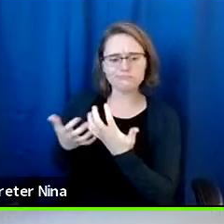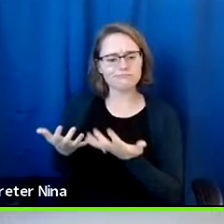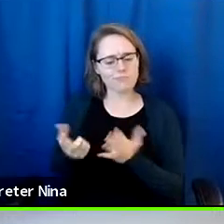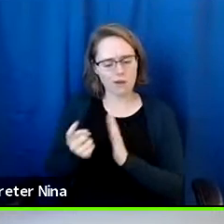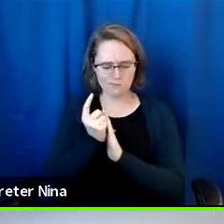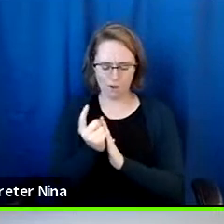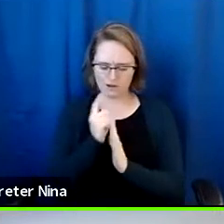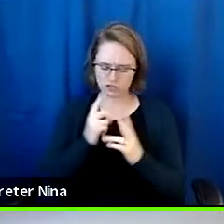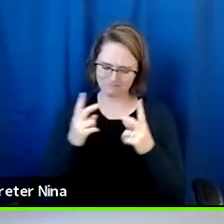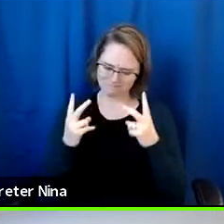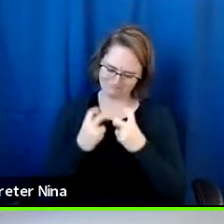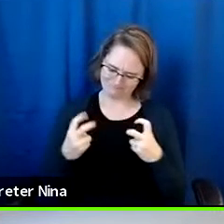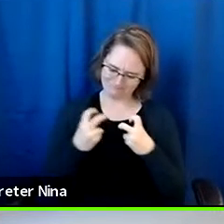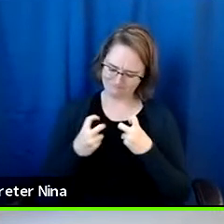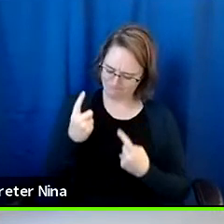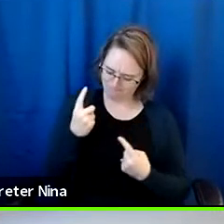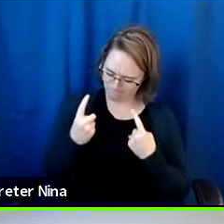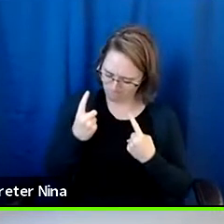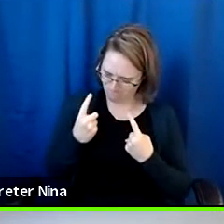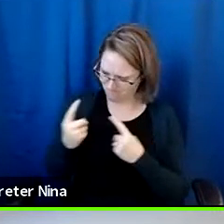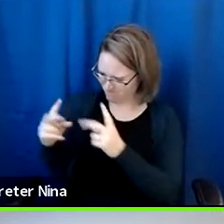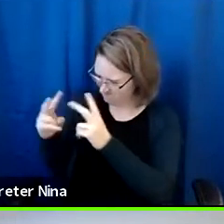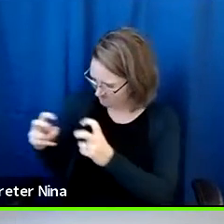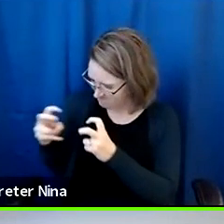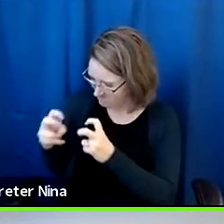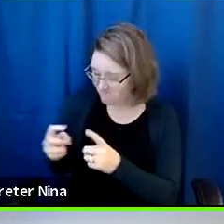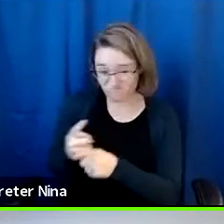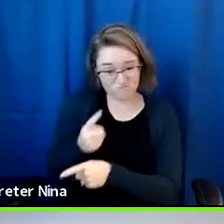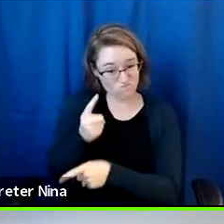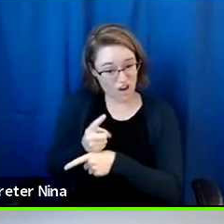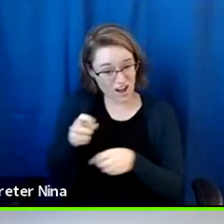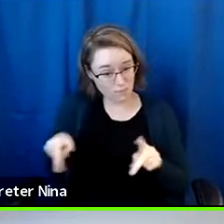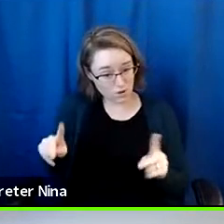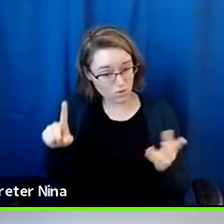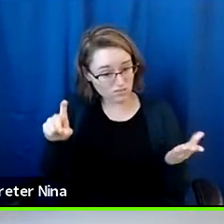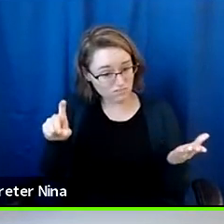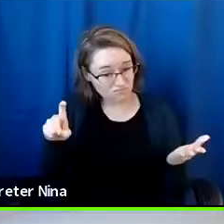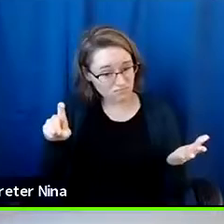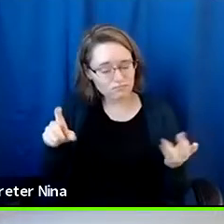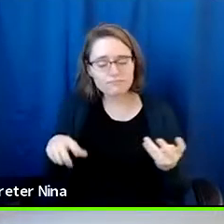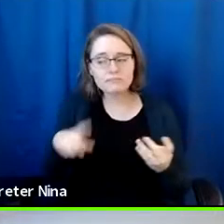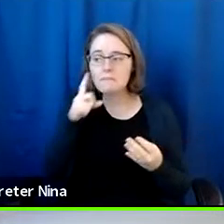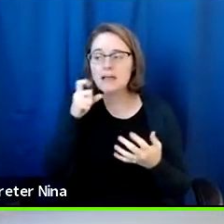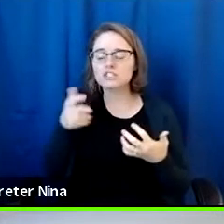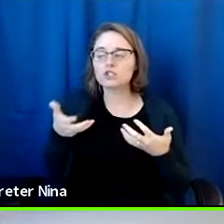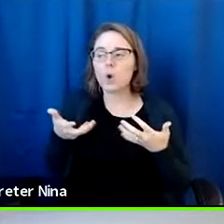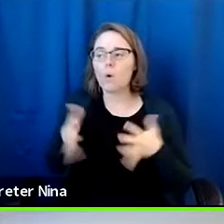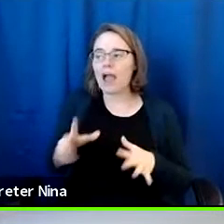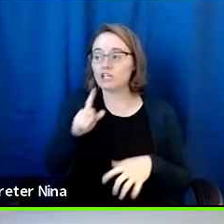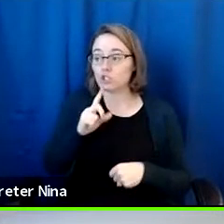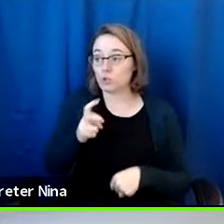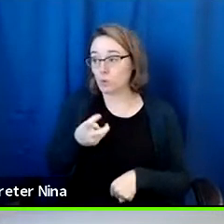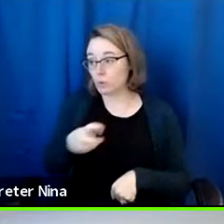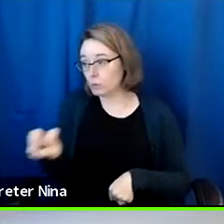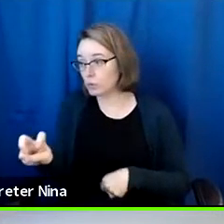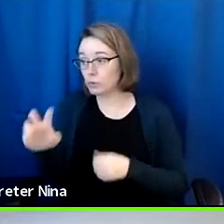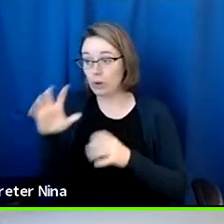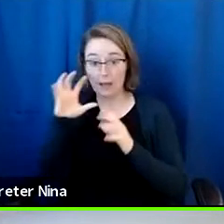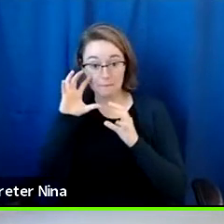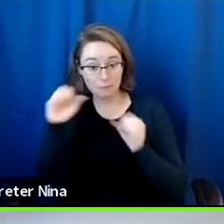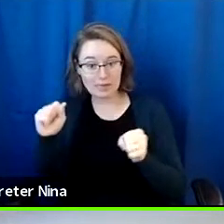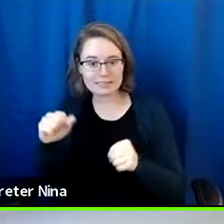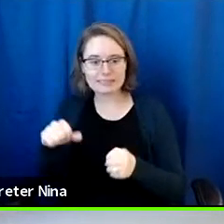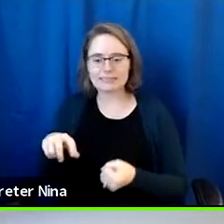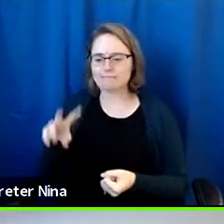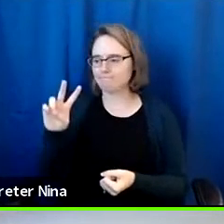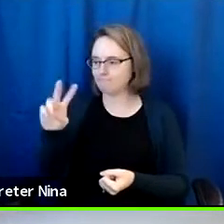moment and consider, is this the right opportunity? Because you don't want to become a president, a vice